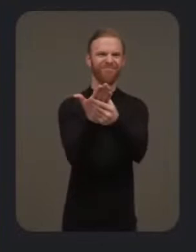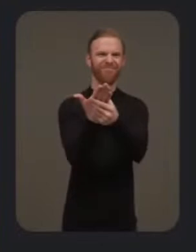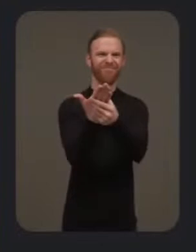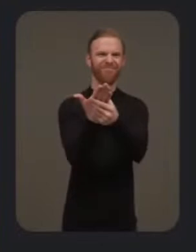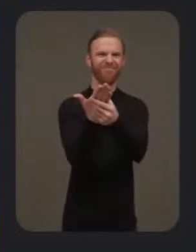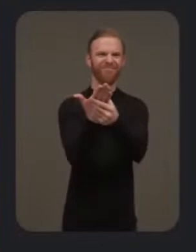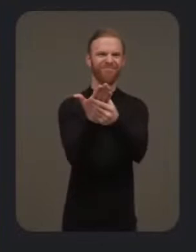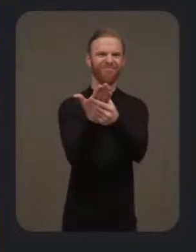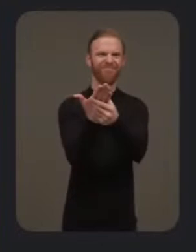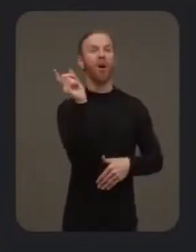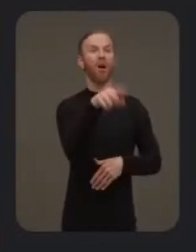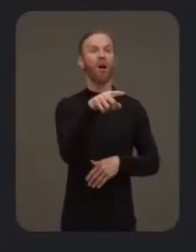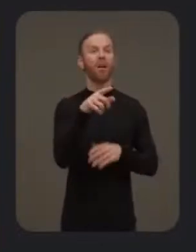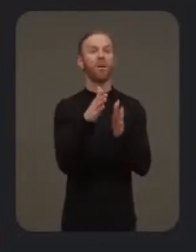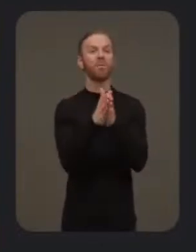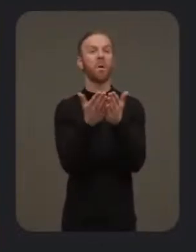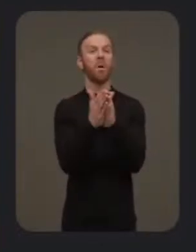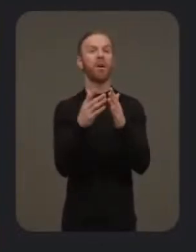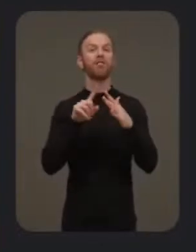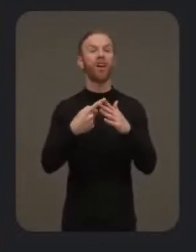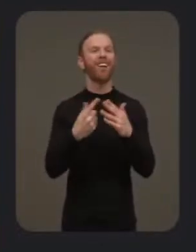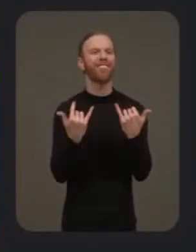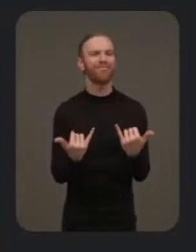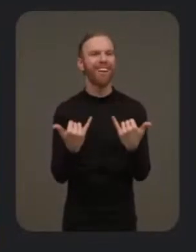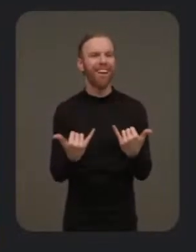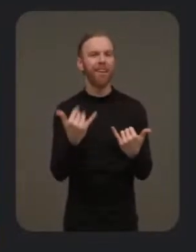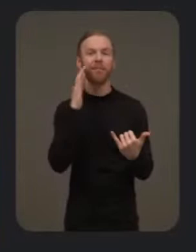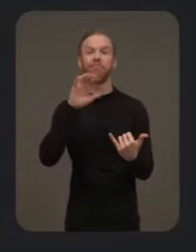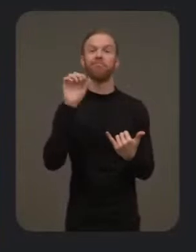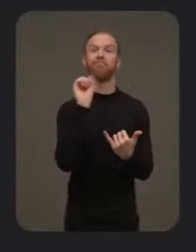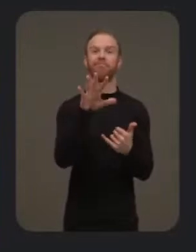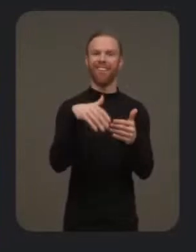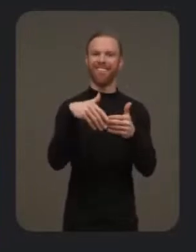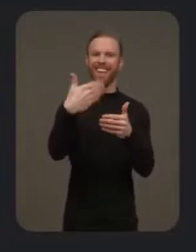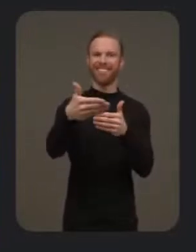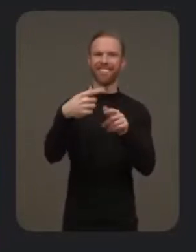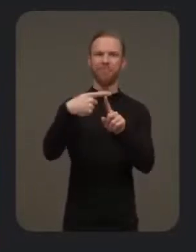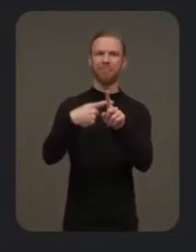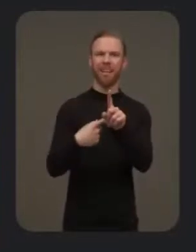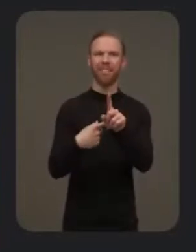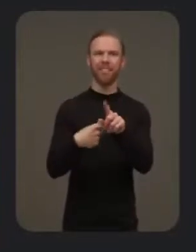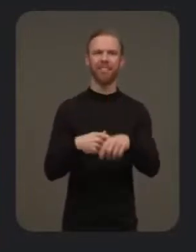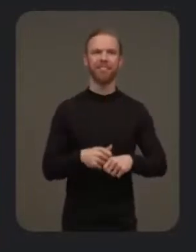can pre-order Pixel Fold starting today, and it'll ship next month.